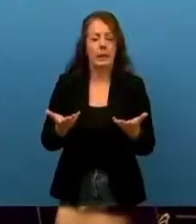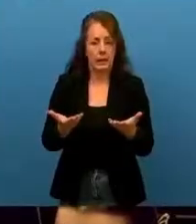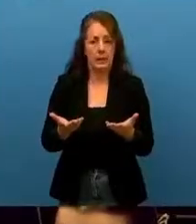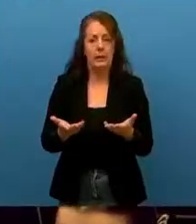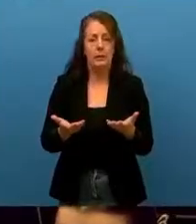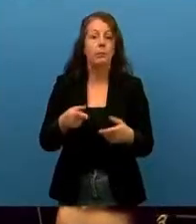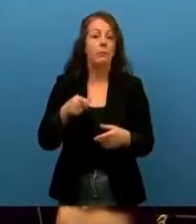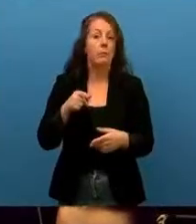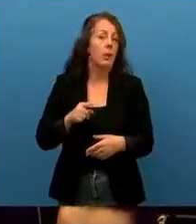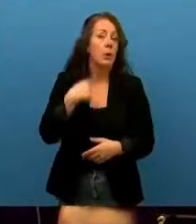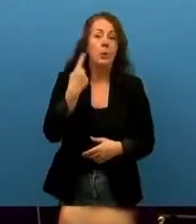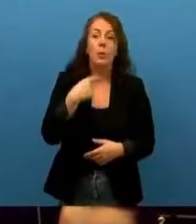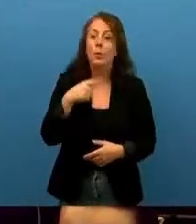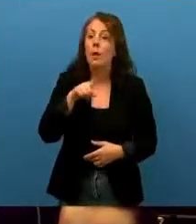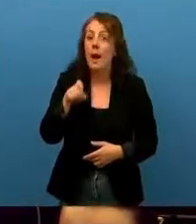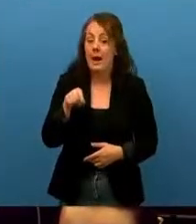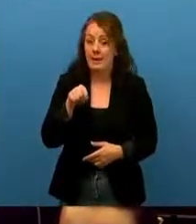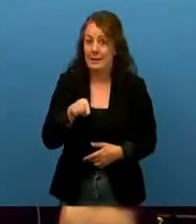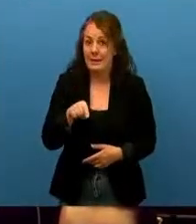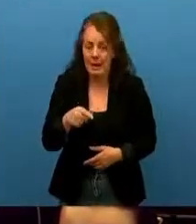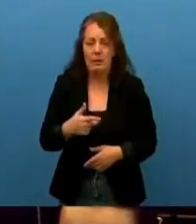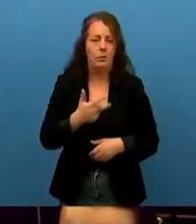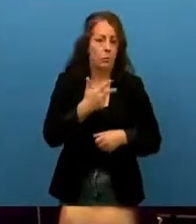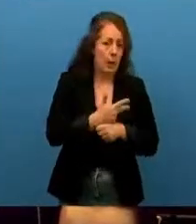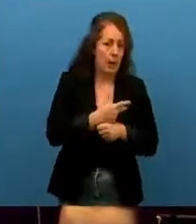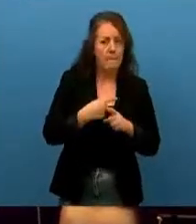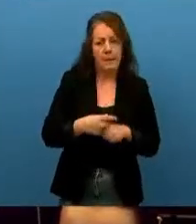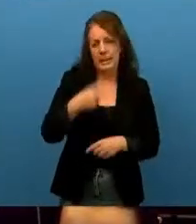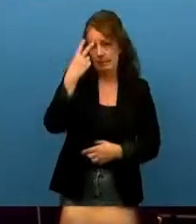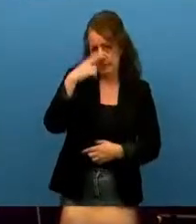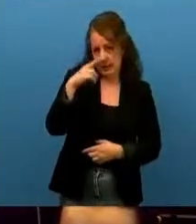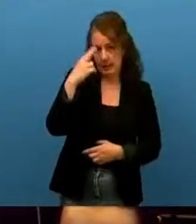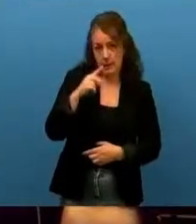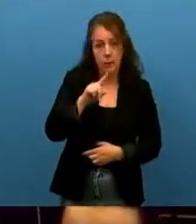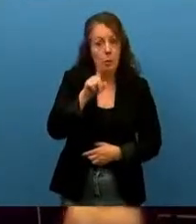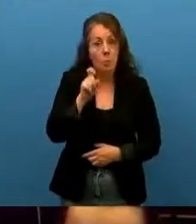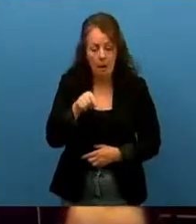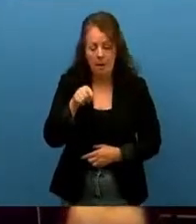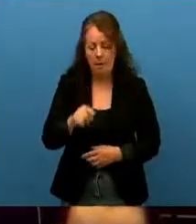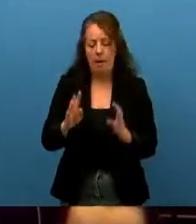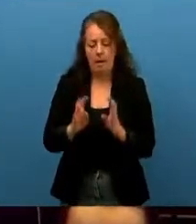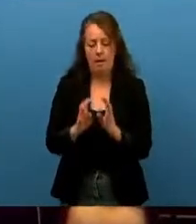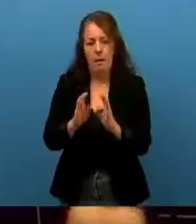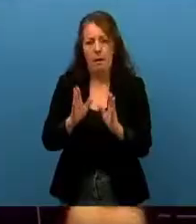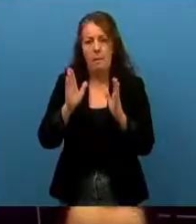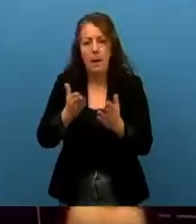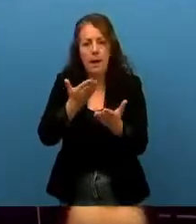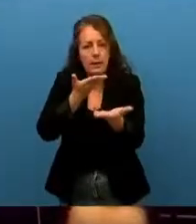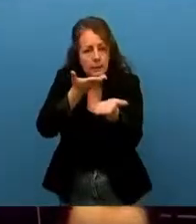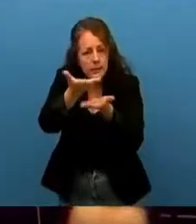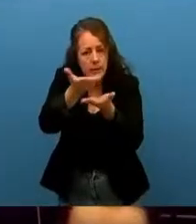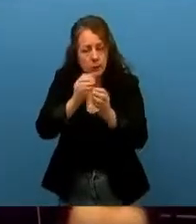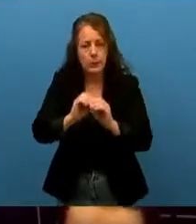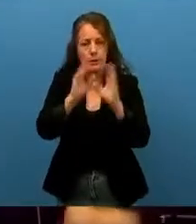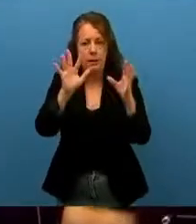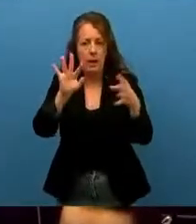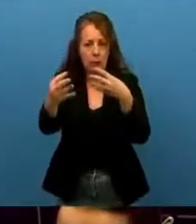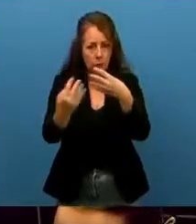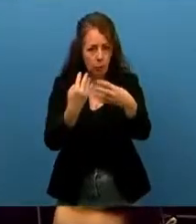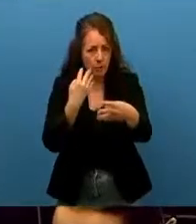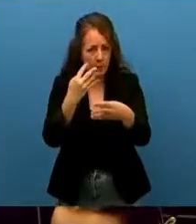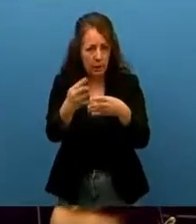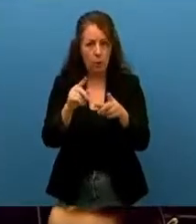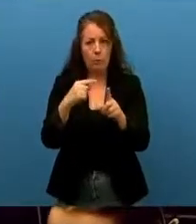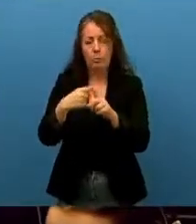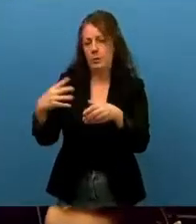of Guatemala and Mexico, allowed the opening up of a space for a transparent, inclusive, and formal discussion under the aegis of the